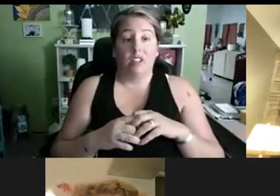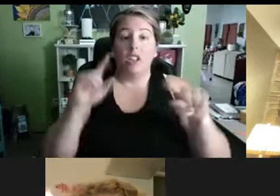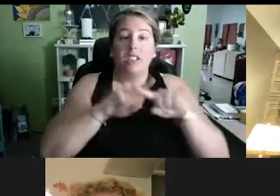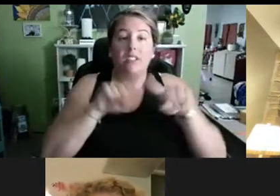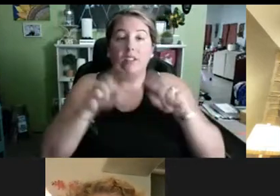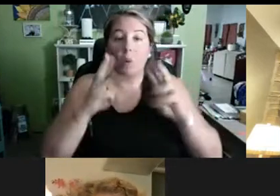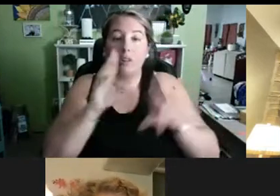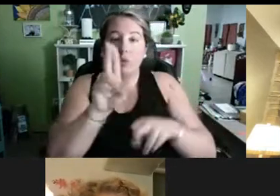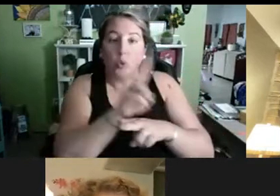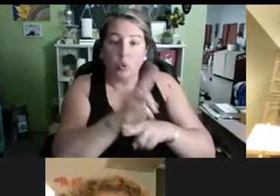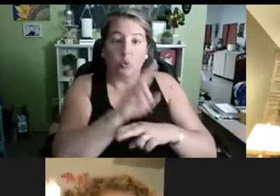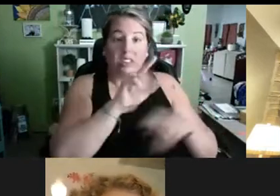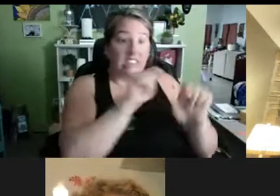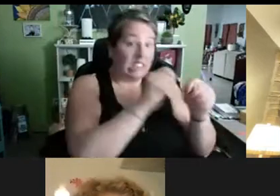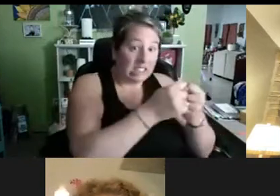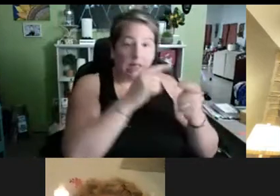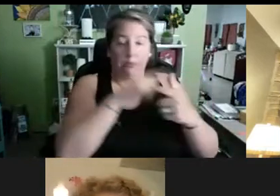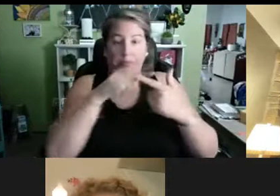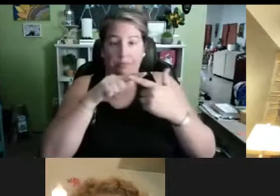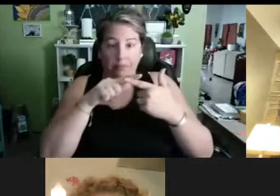it could be really cool.